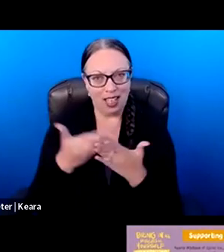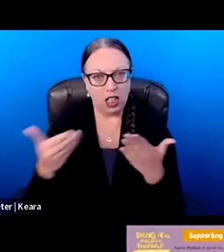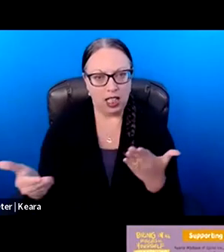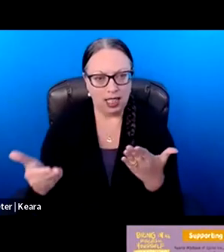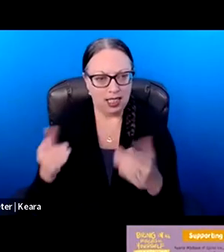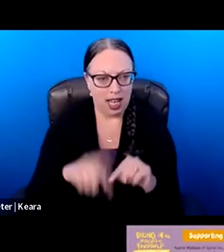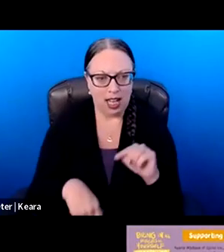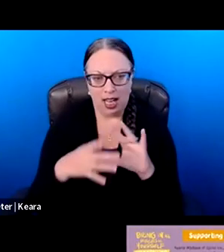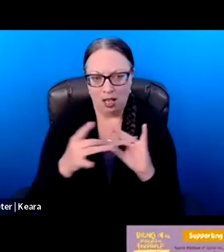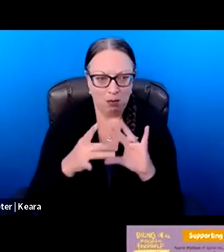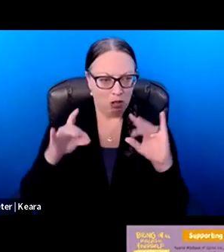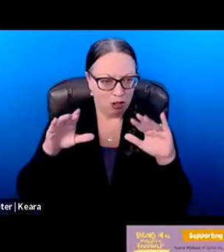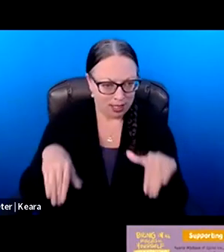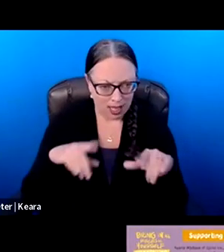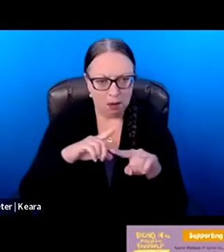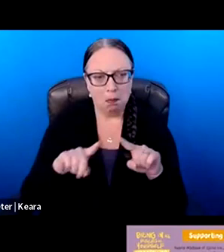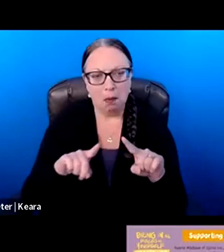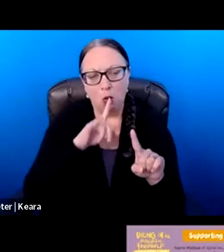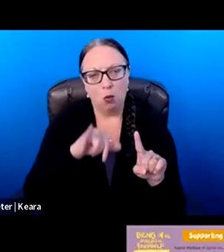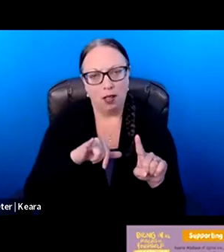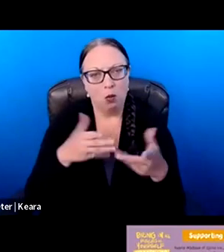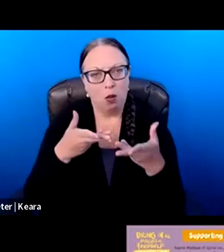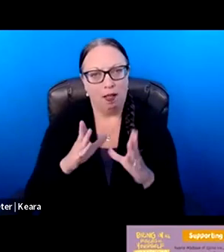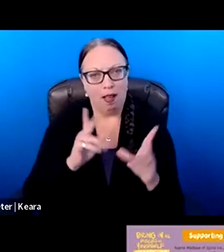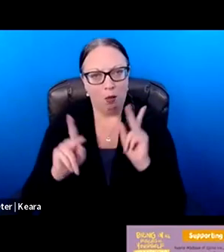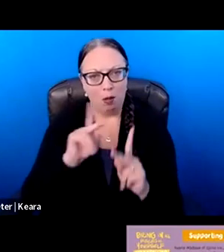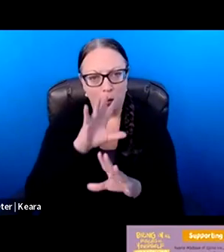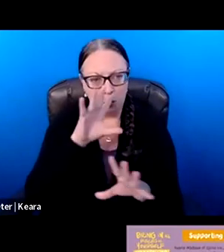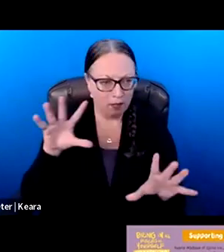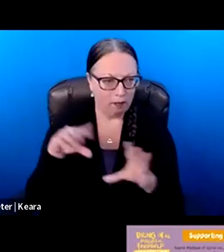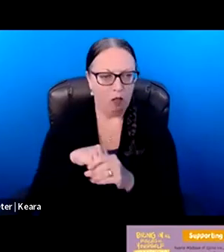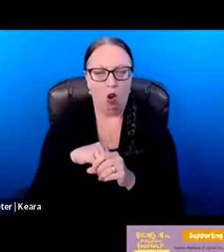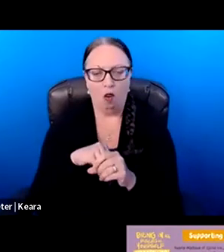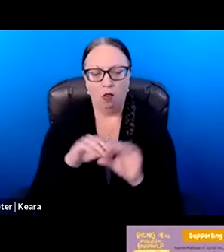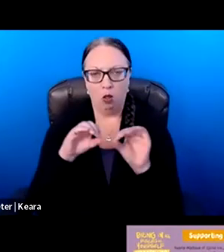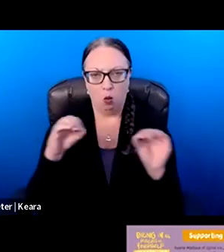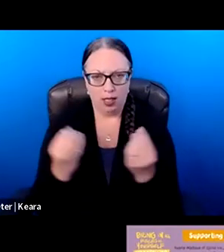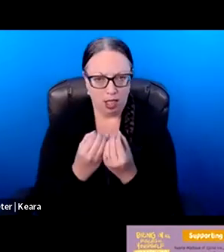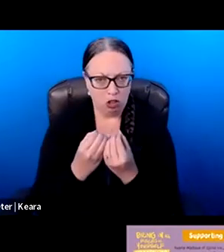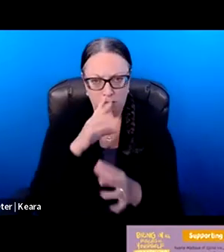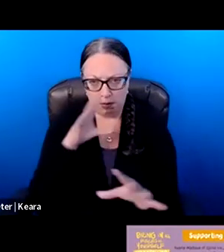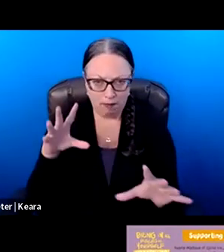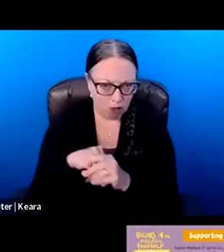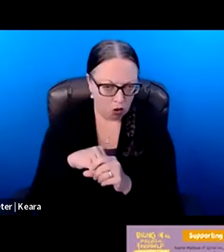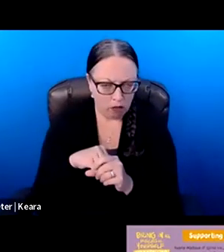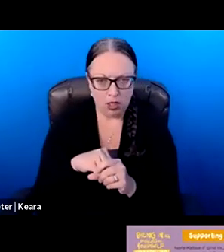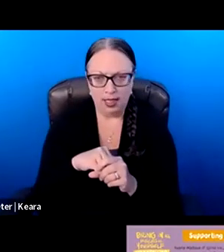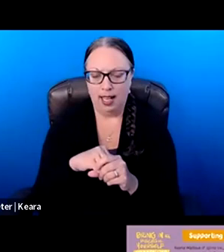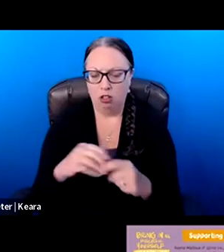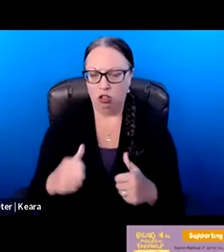lot of exciting things that are going to allow folks to really engage with the organization and just engage in that survivor justice